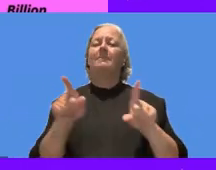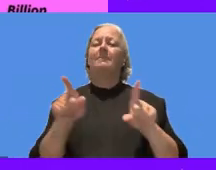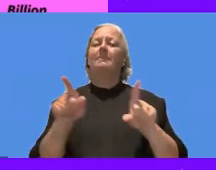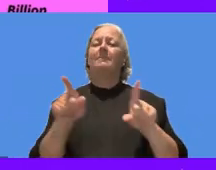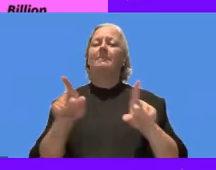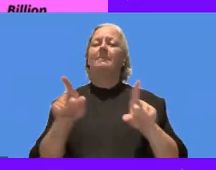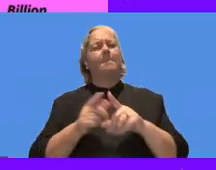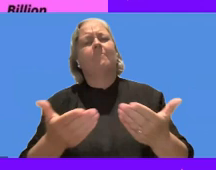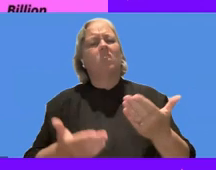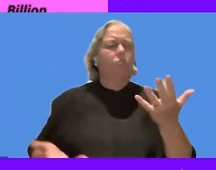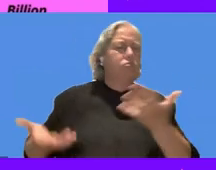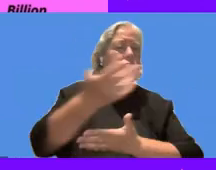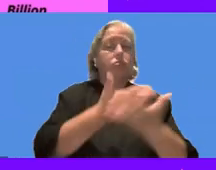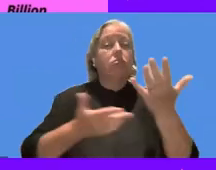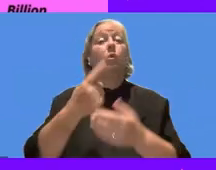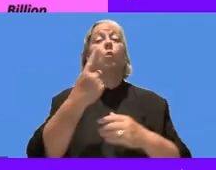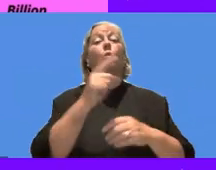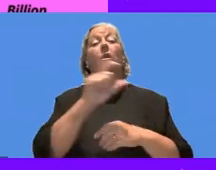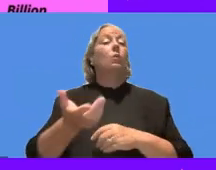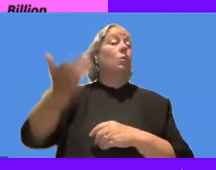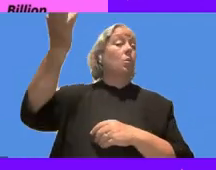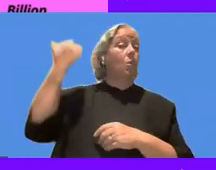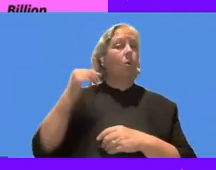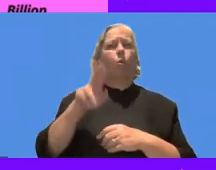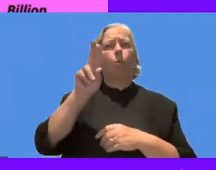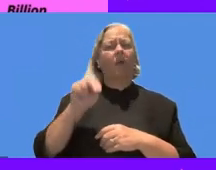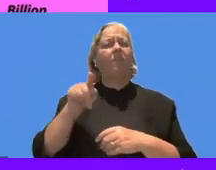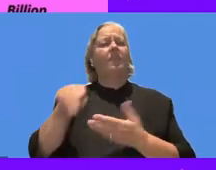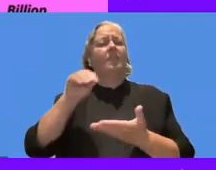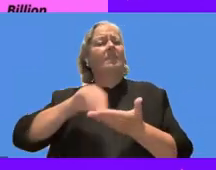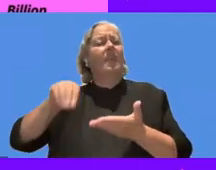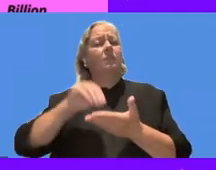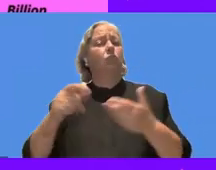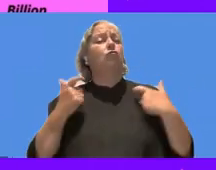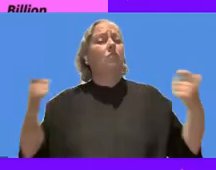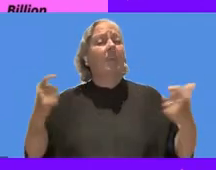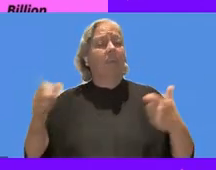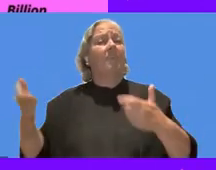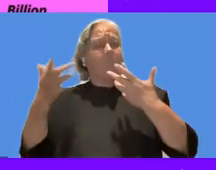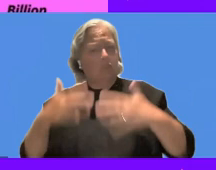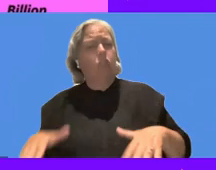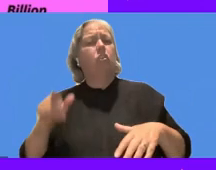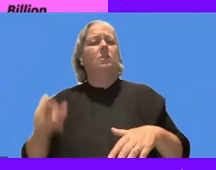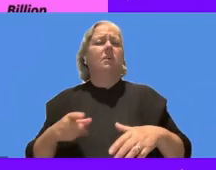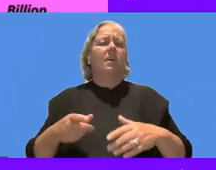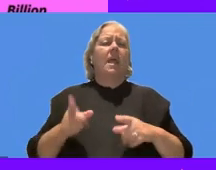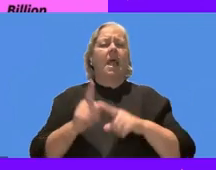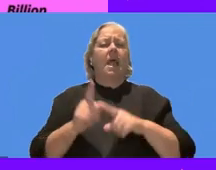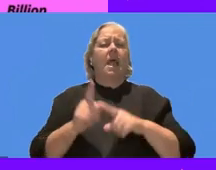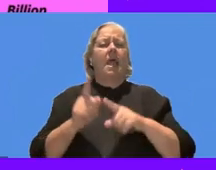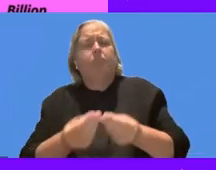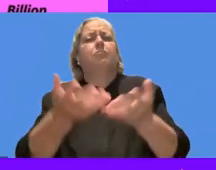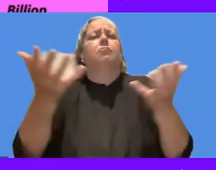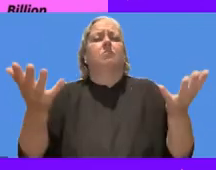last week, the UN Secretary General launched his new policy brief on meaningful youth engagement, which is a big UN